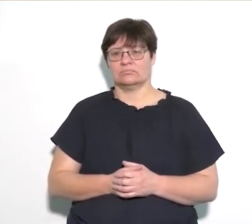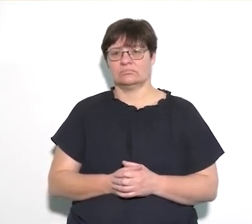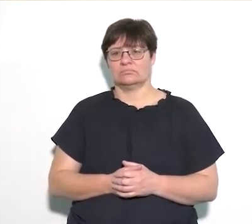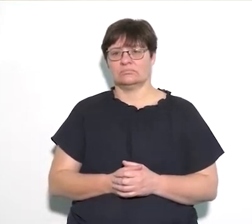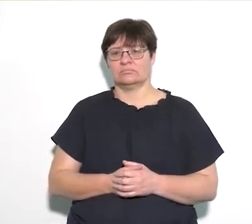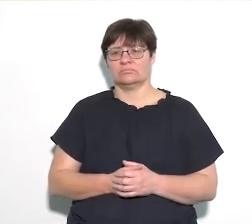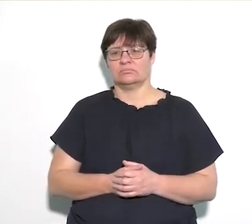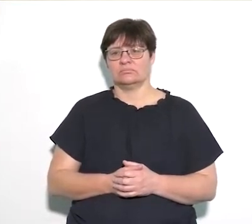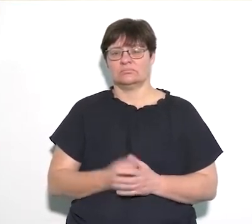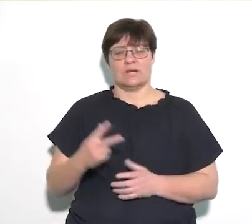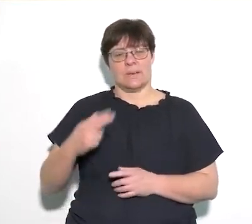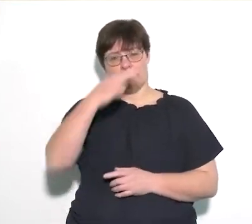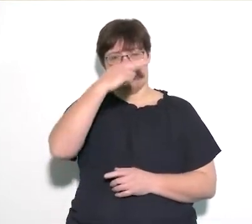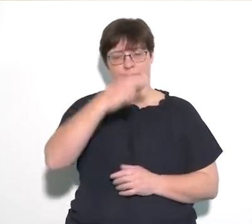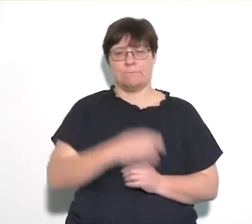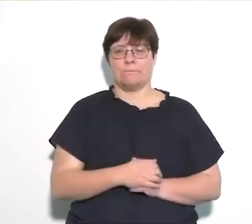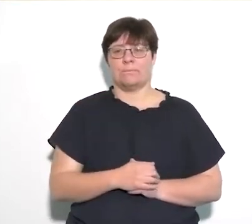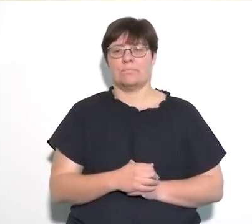Scissors just to snip this little bit off,